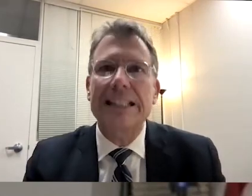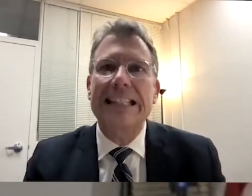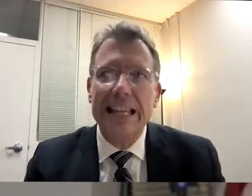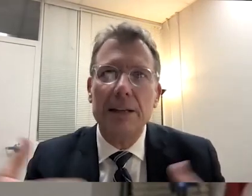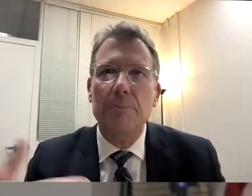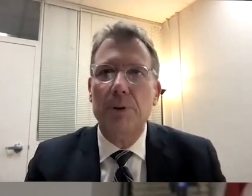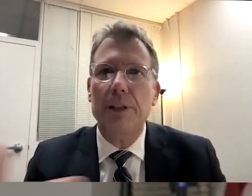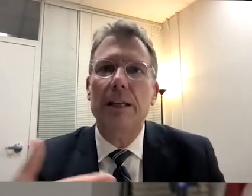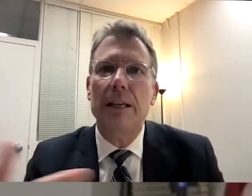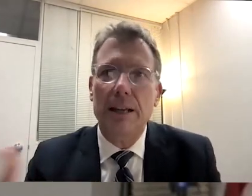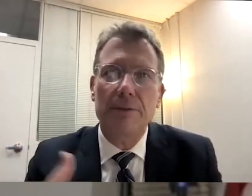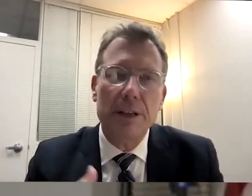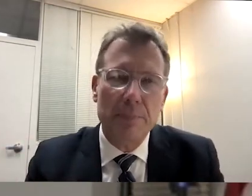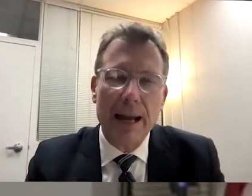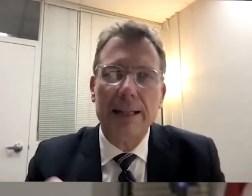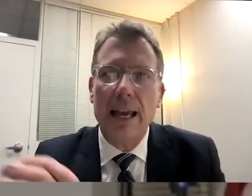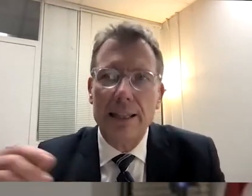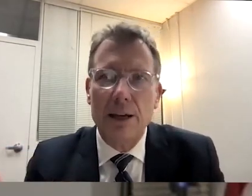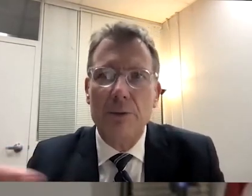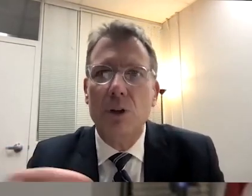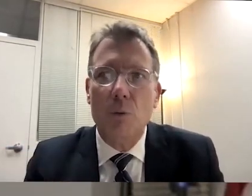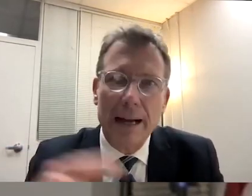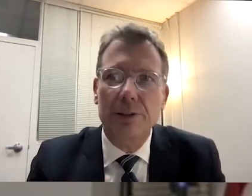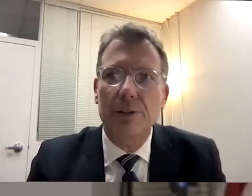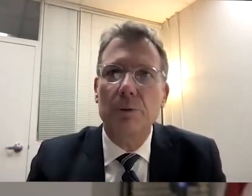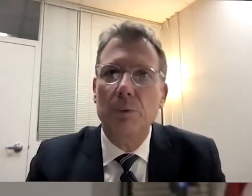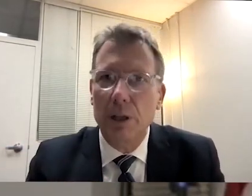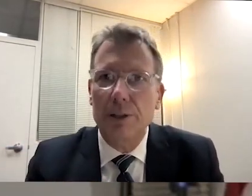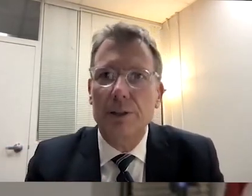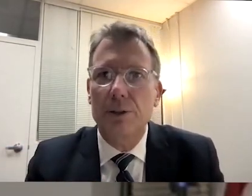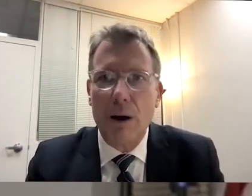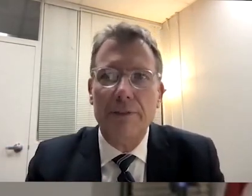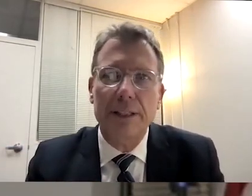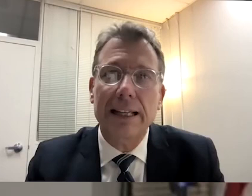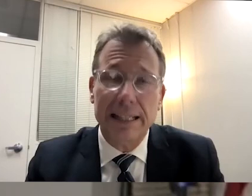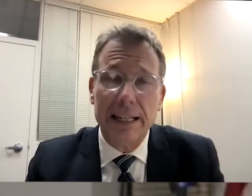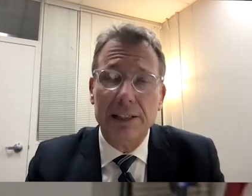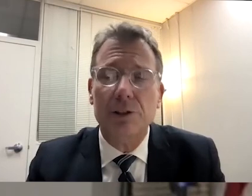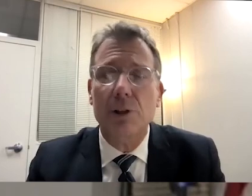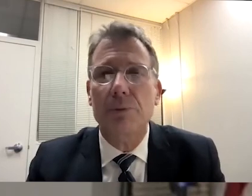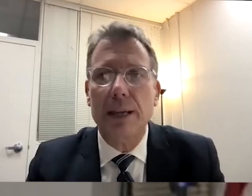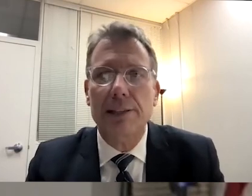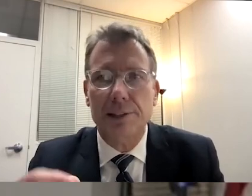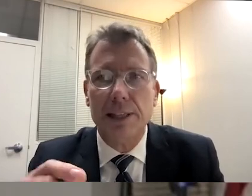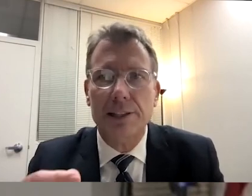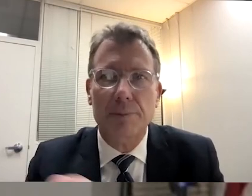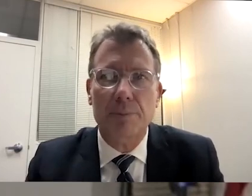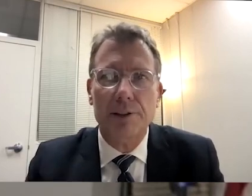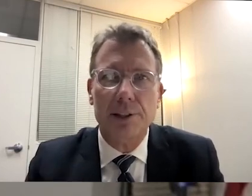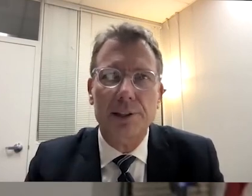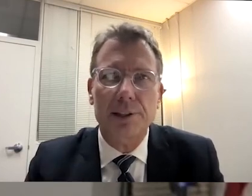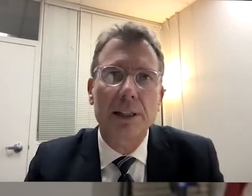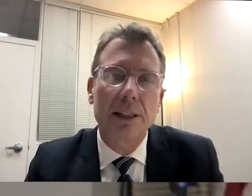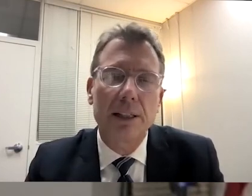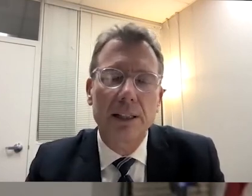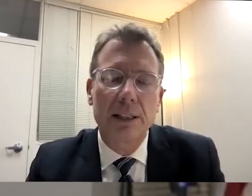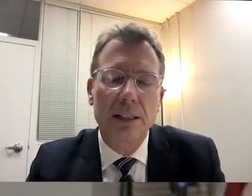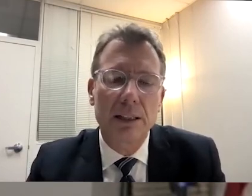people to get input and feedback, and then go back to drafting again. So that's the